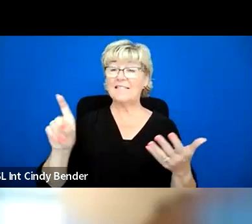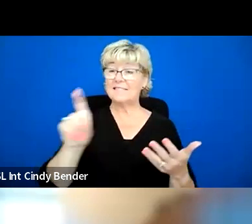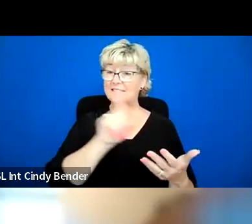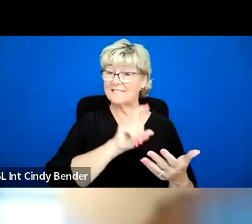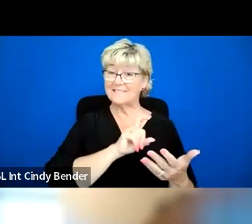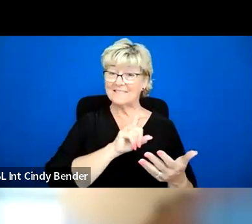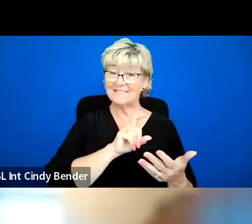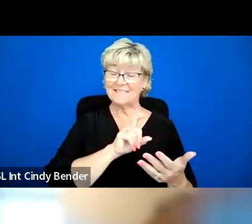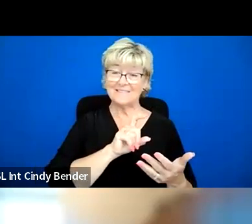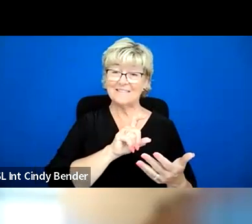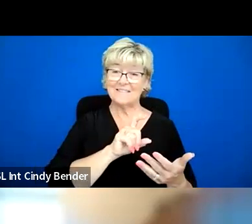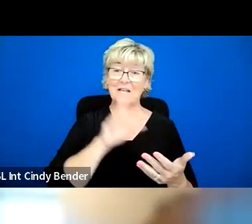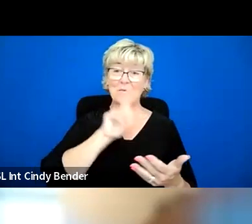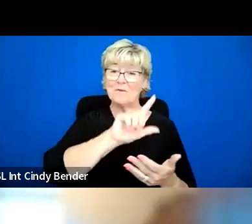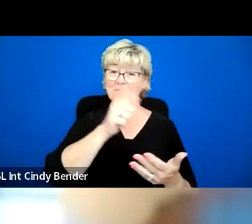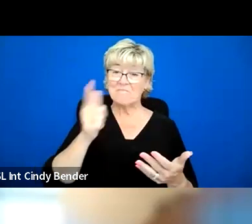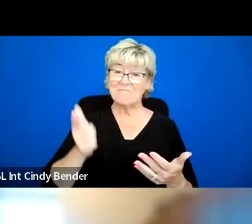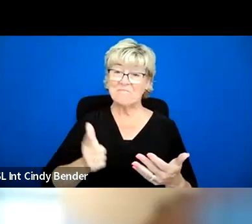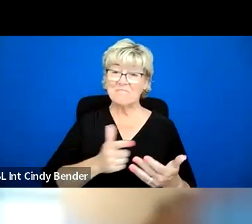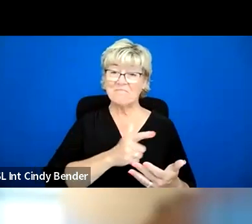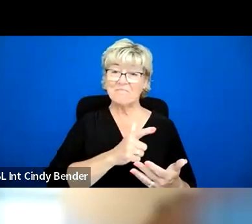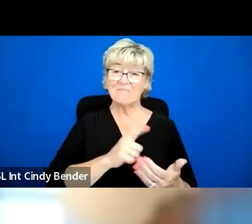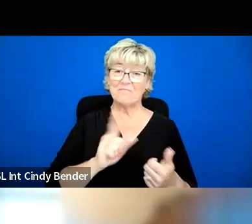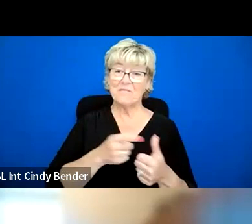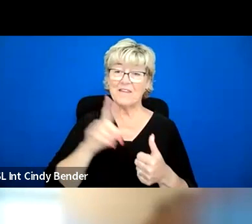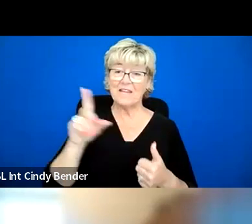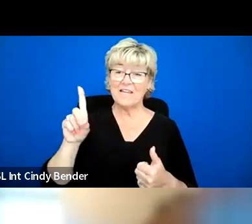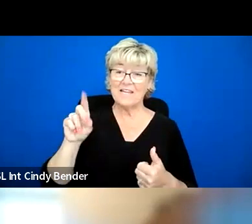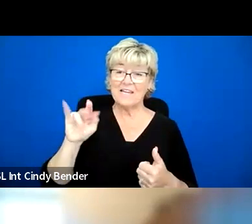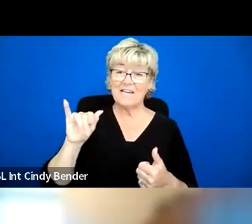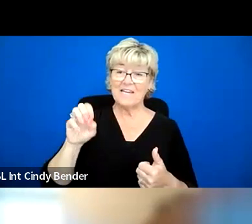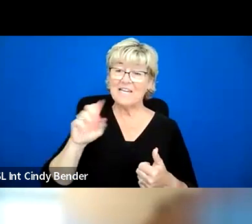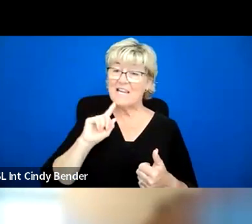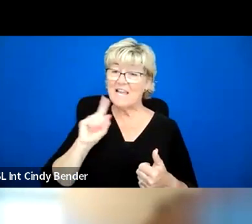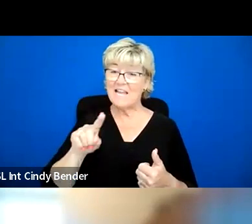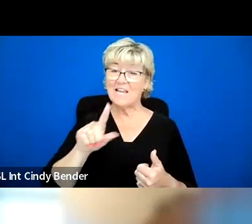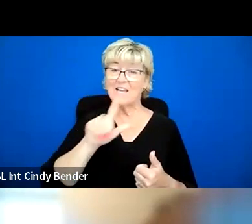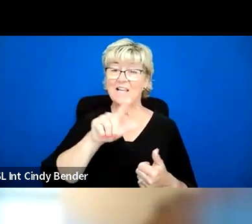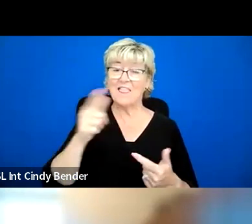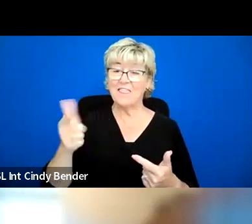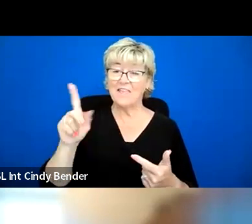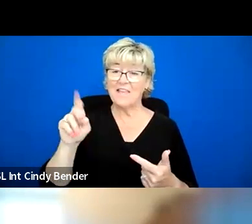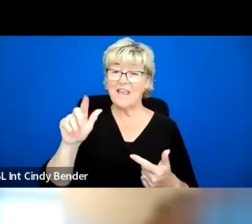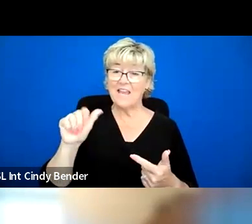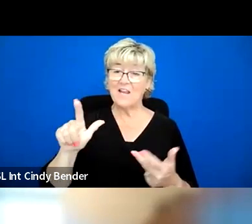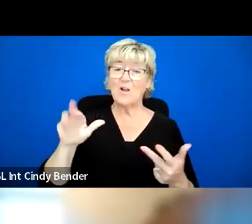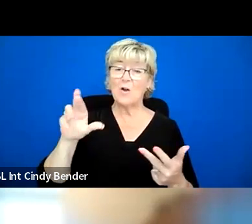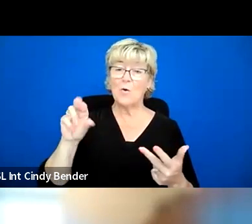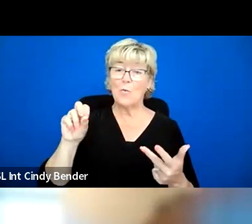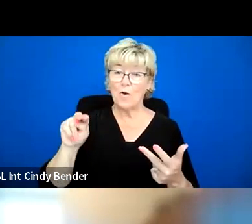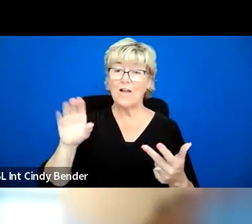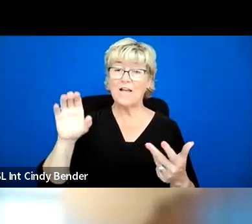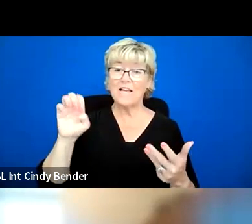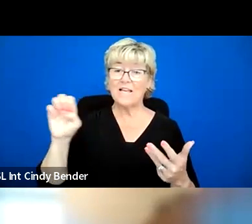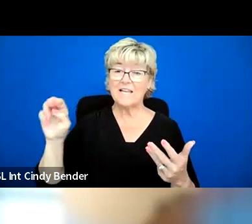And so I'm going to go around and I'll start with you, Denise, on answering this. Then I'll go to Kendall, Ron, and Sina. I always do